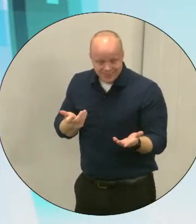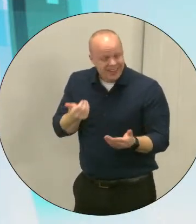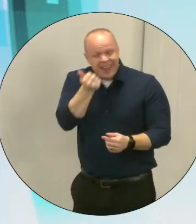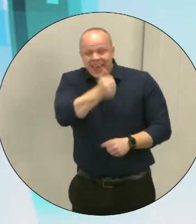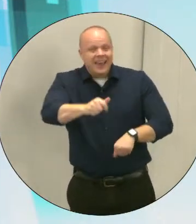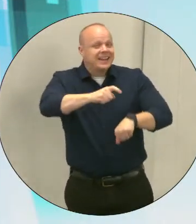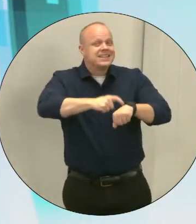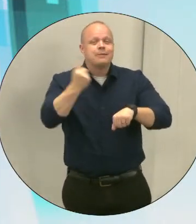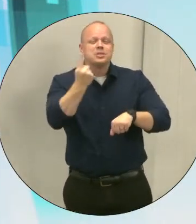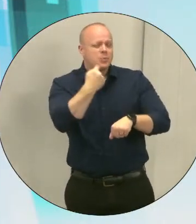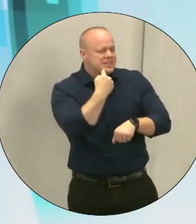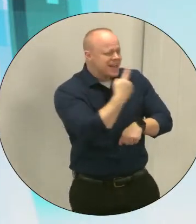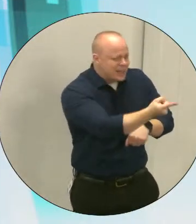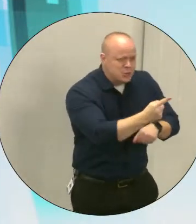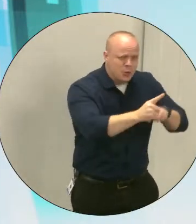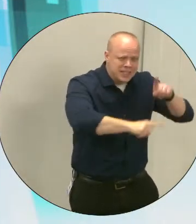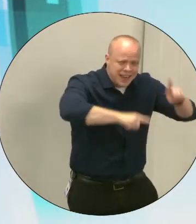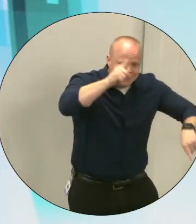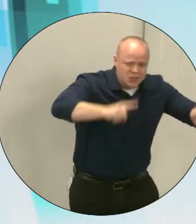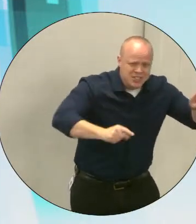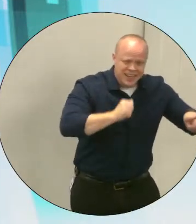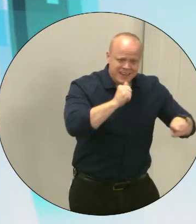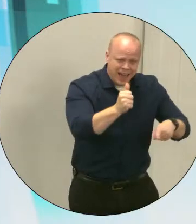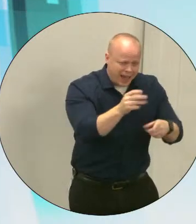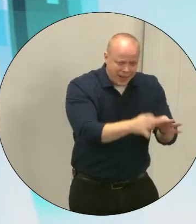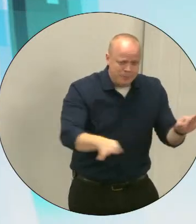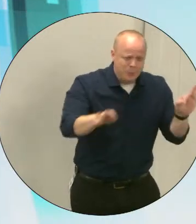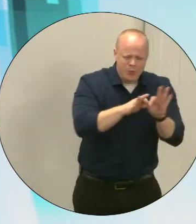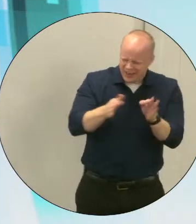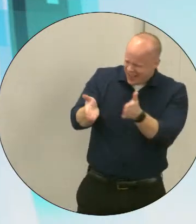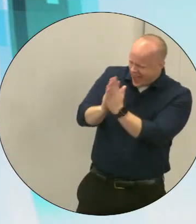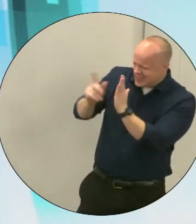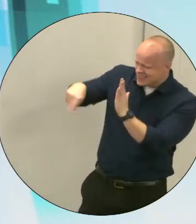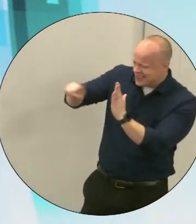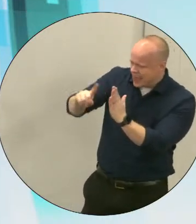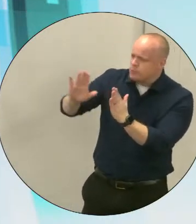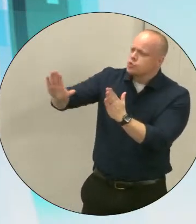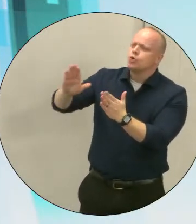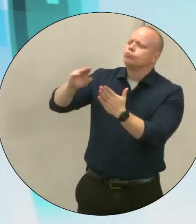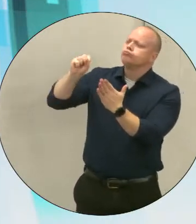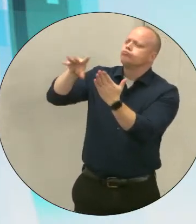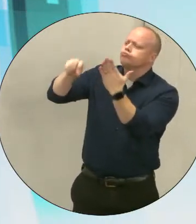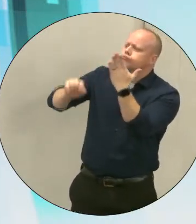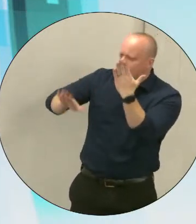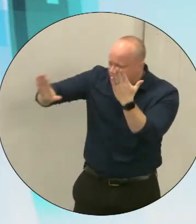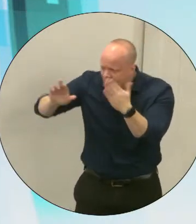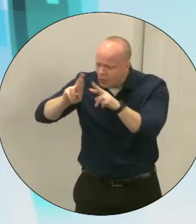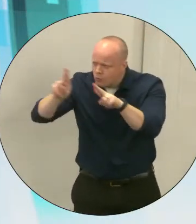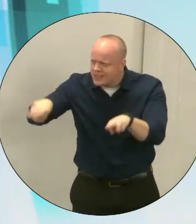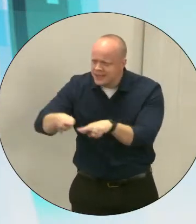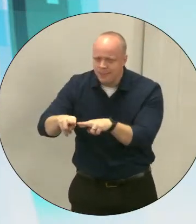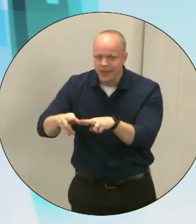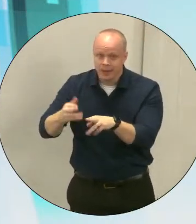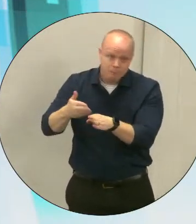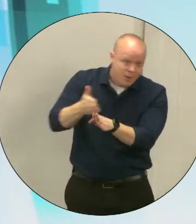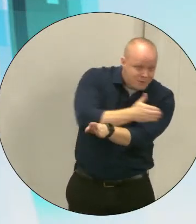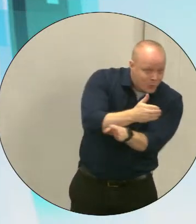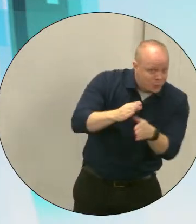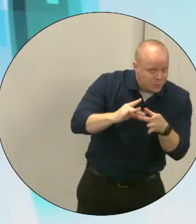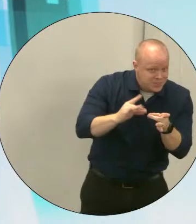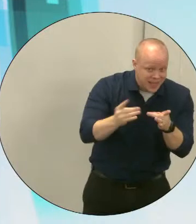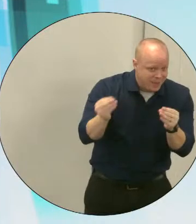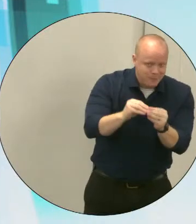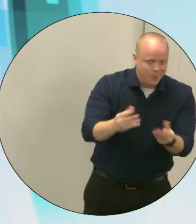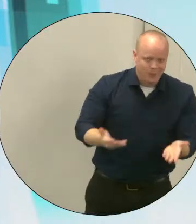Anytime someone tells you that diversity is not important, ask them to run down their resume before you say something